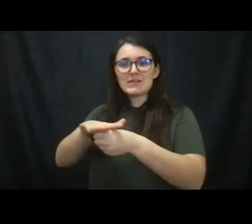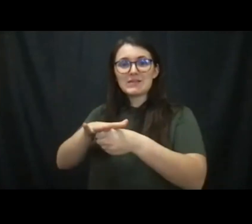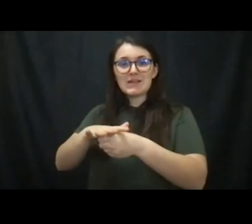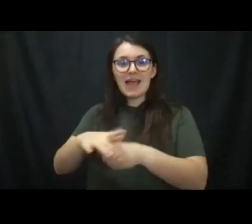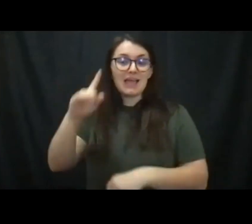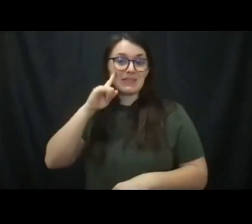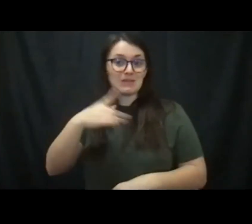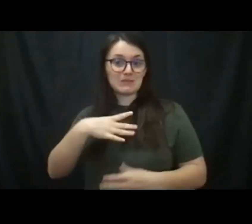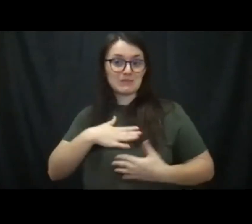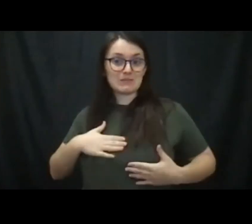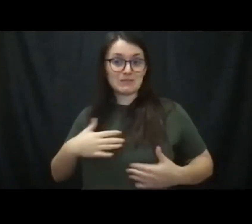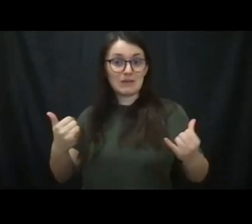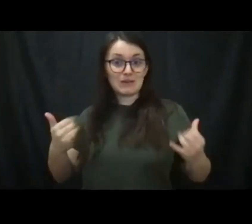started.